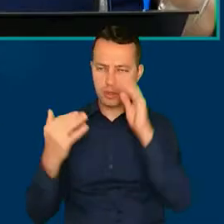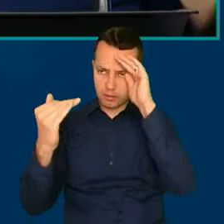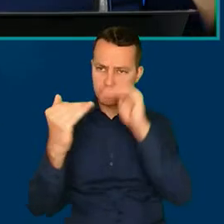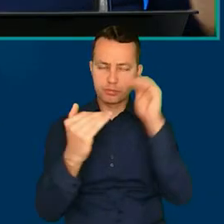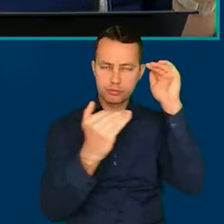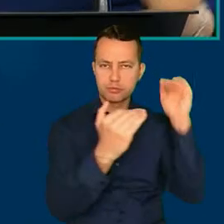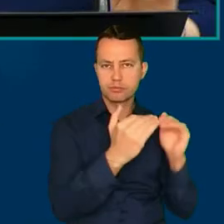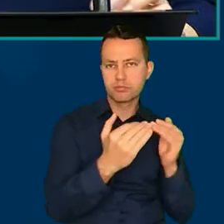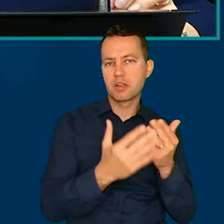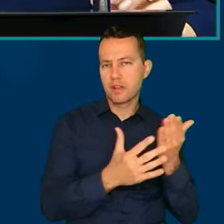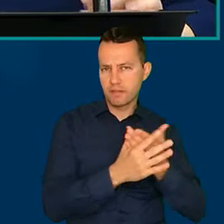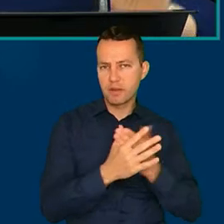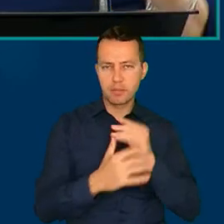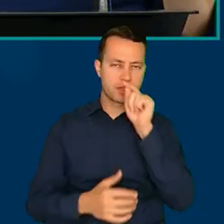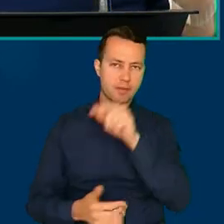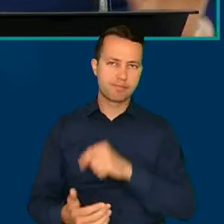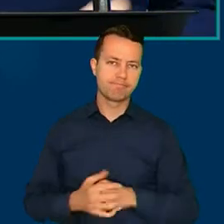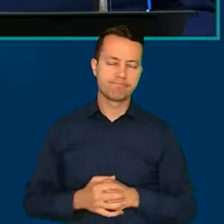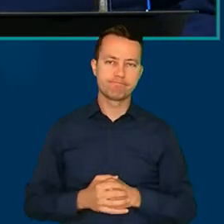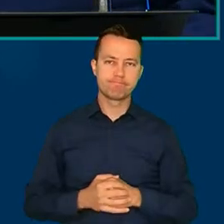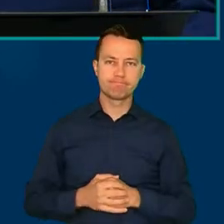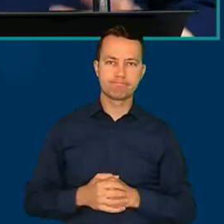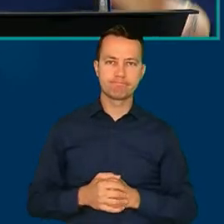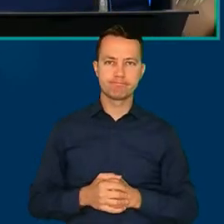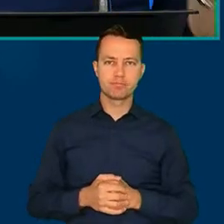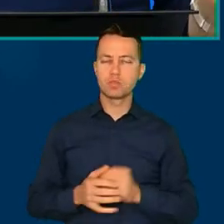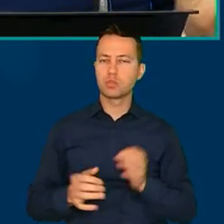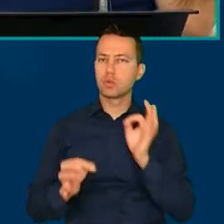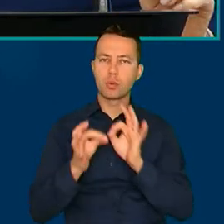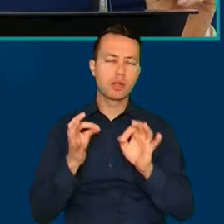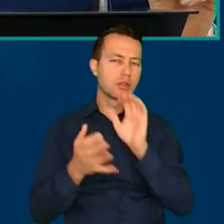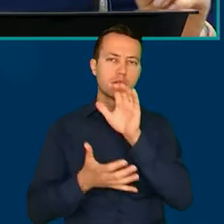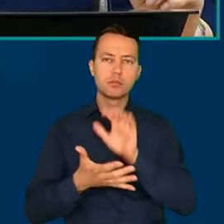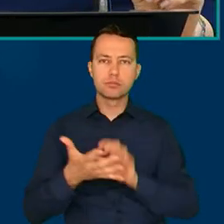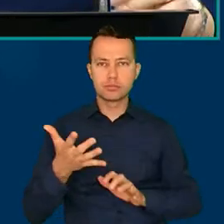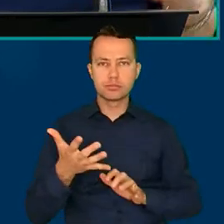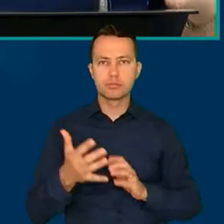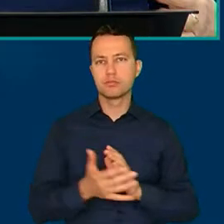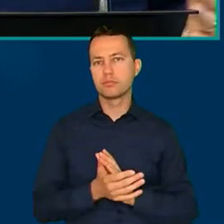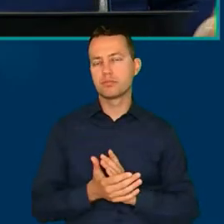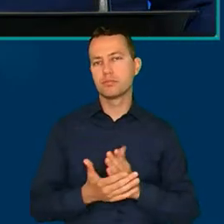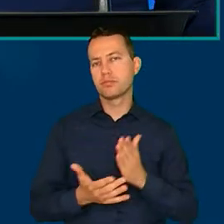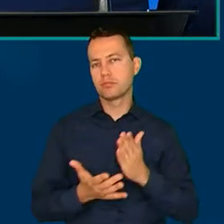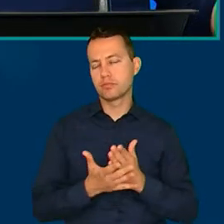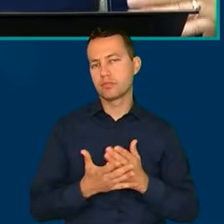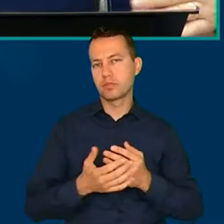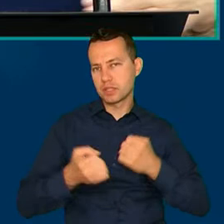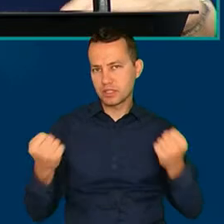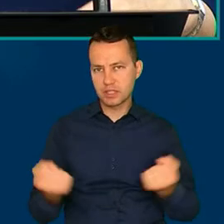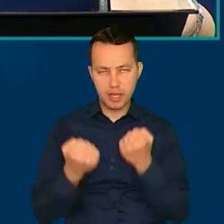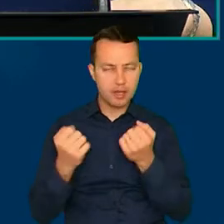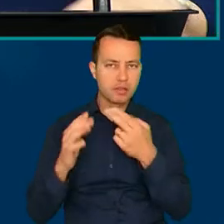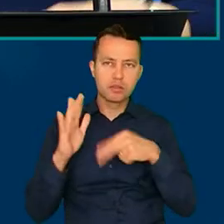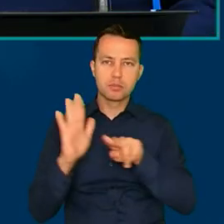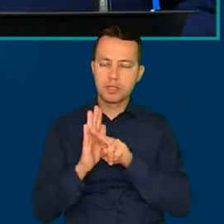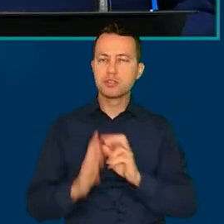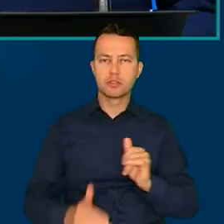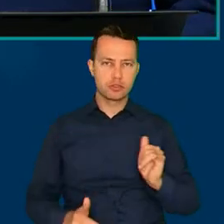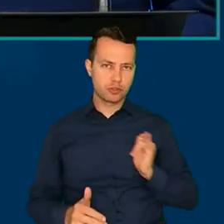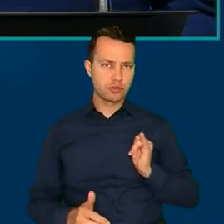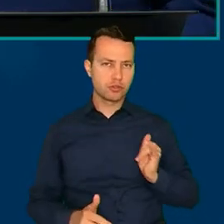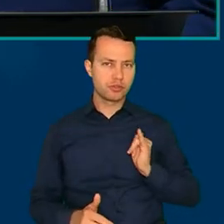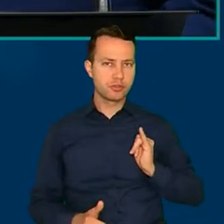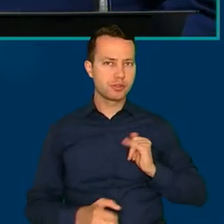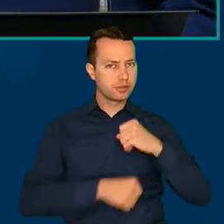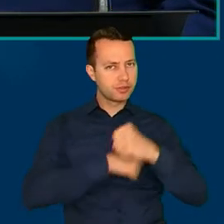the enterprise. And so we have a title. So, for instance,